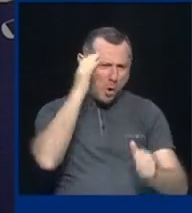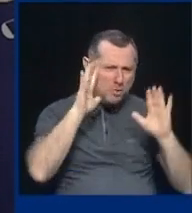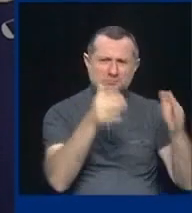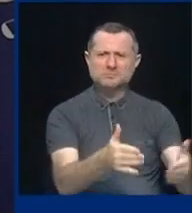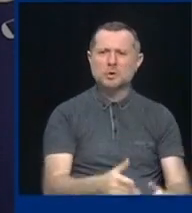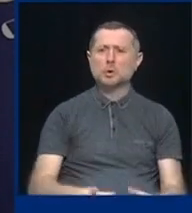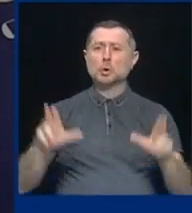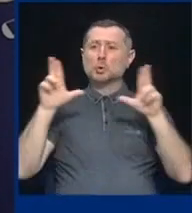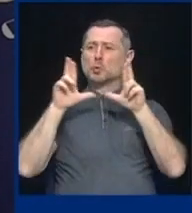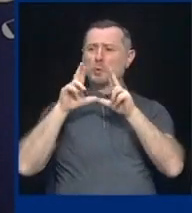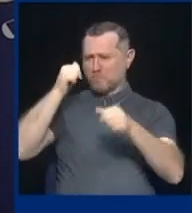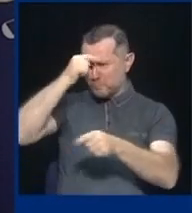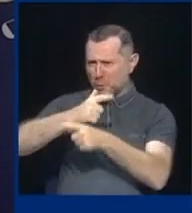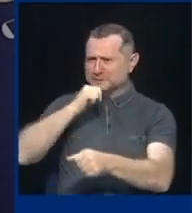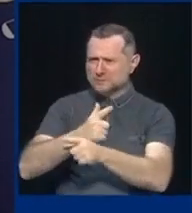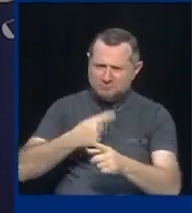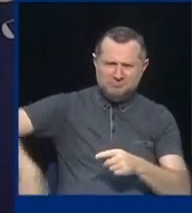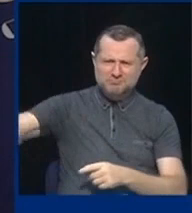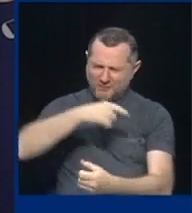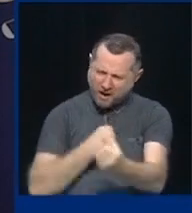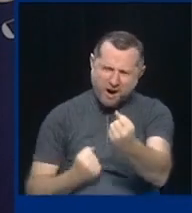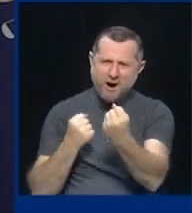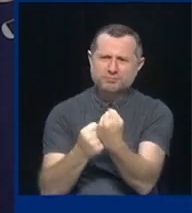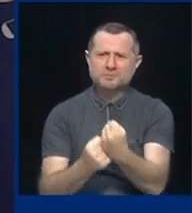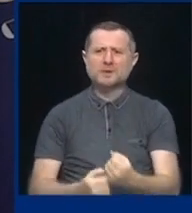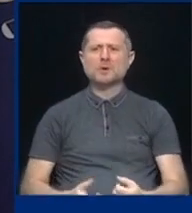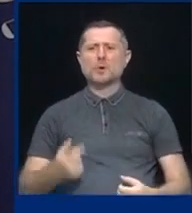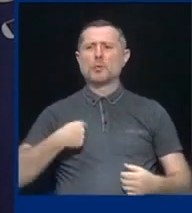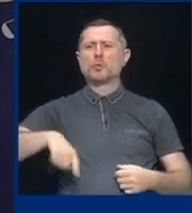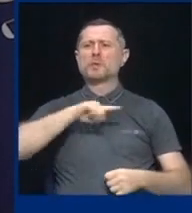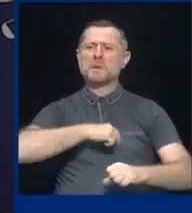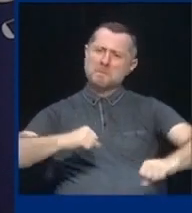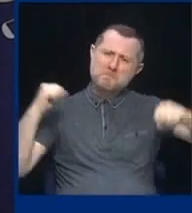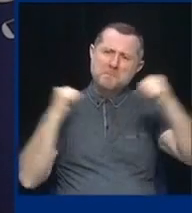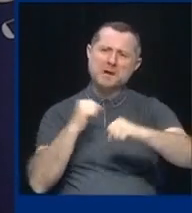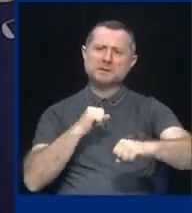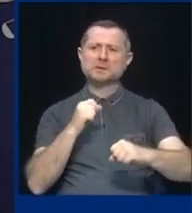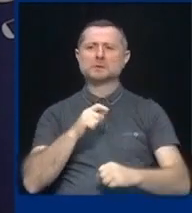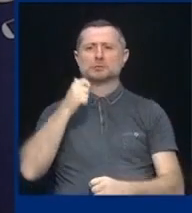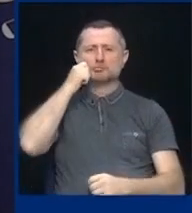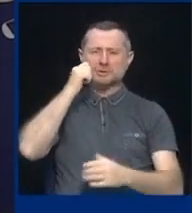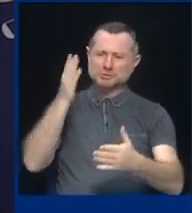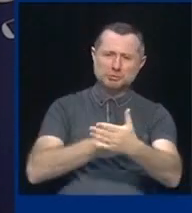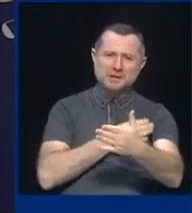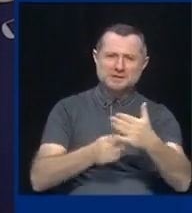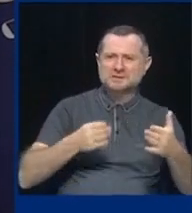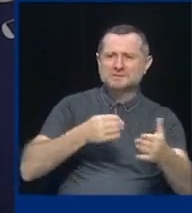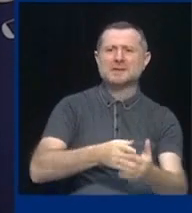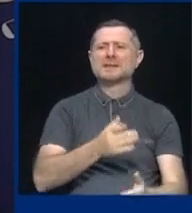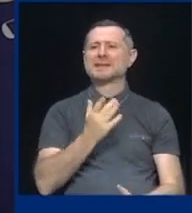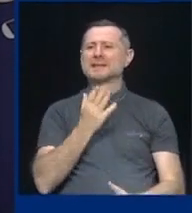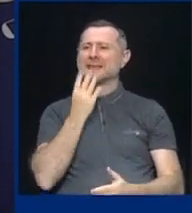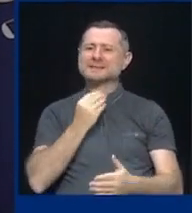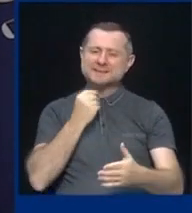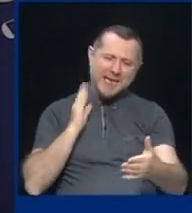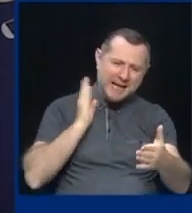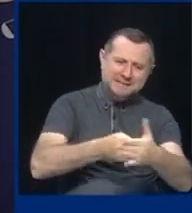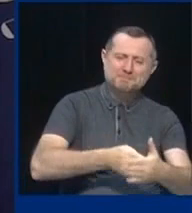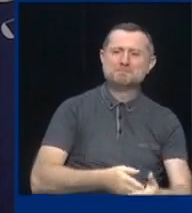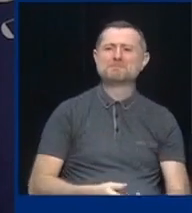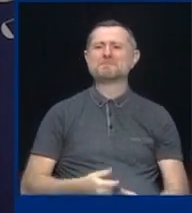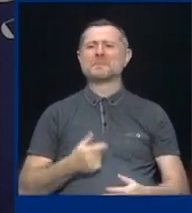more to battle racism and anti-Semitism. Today, so much of the politics is just